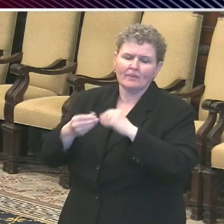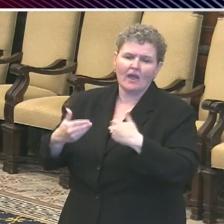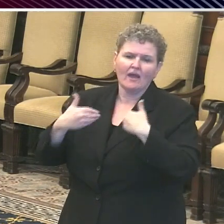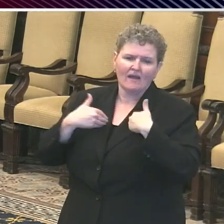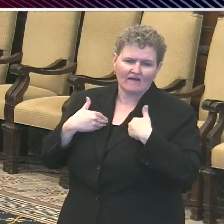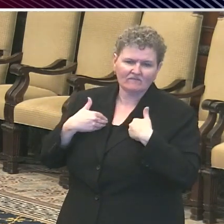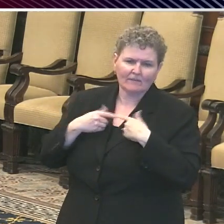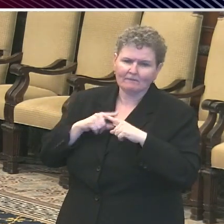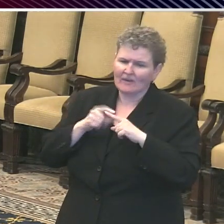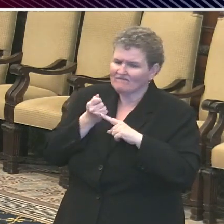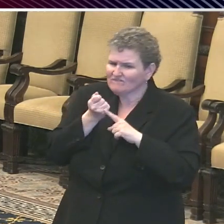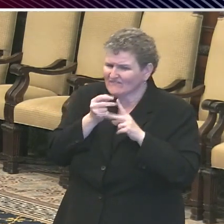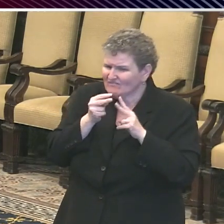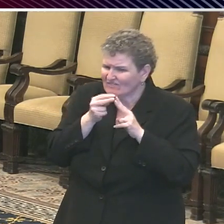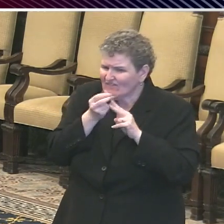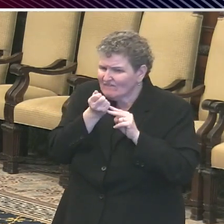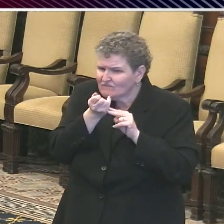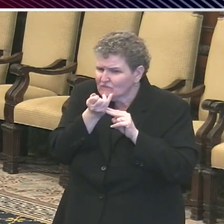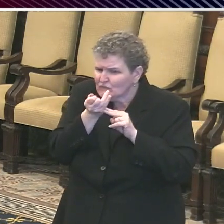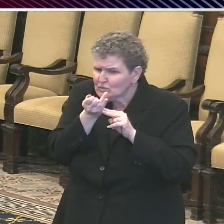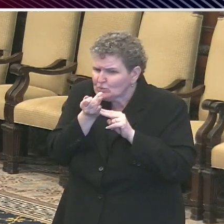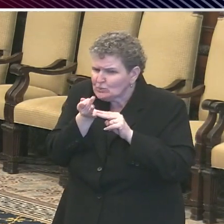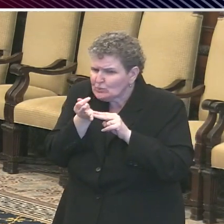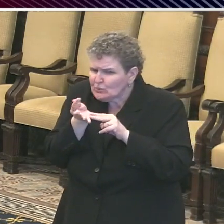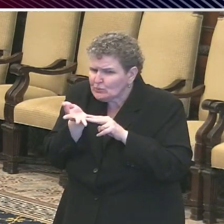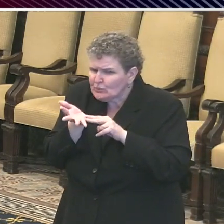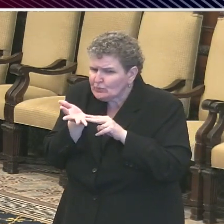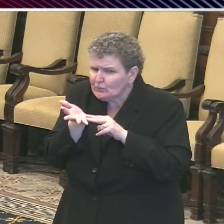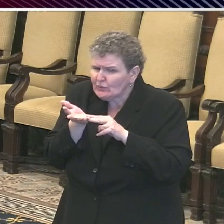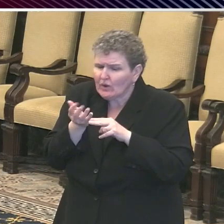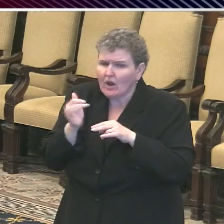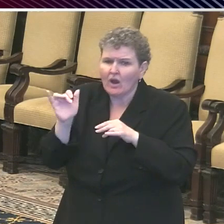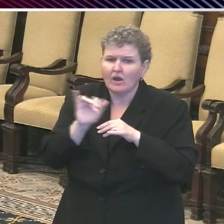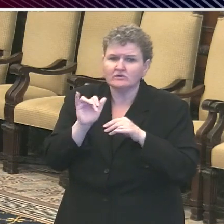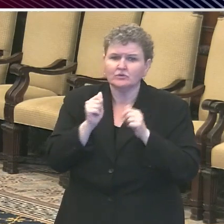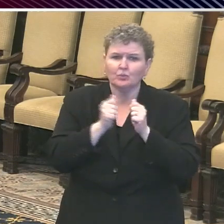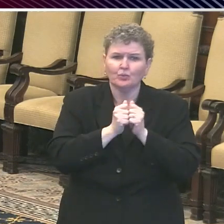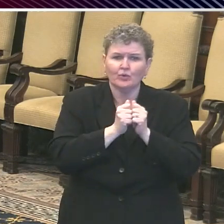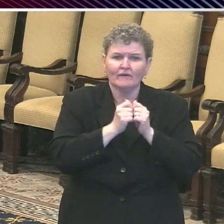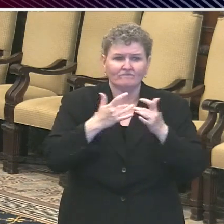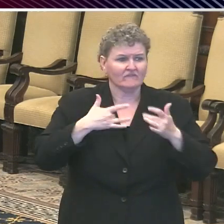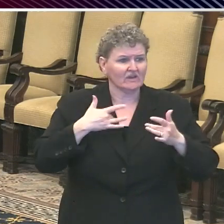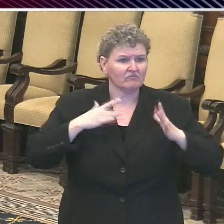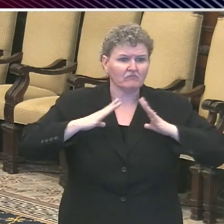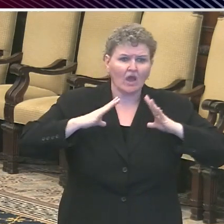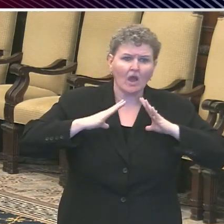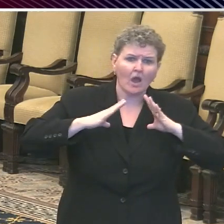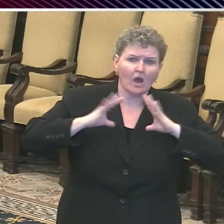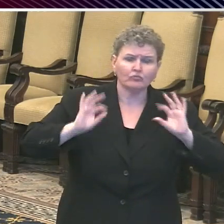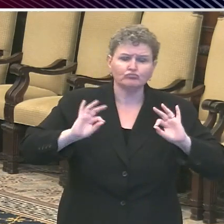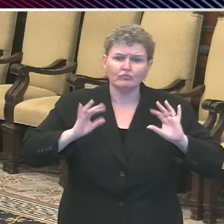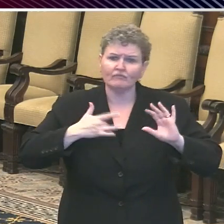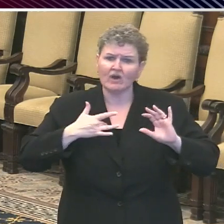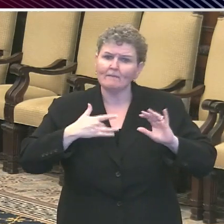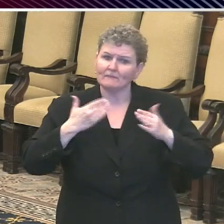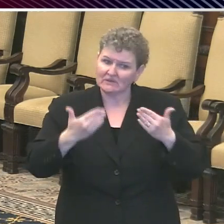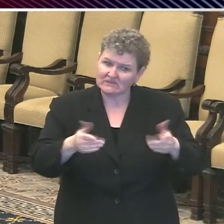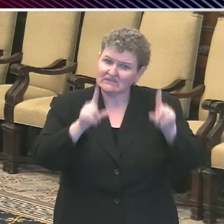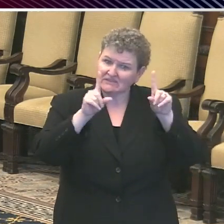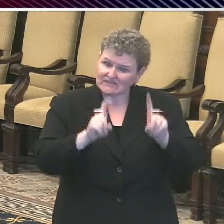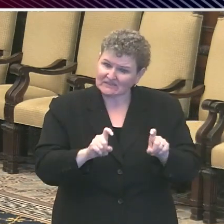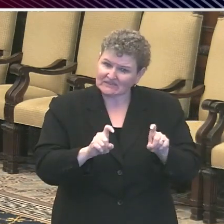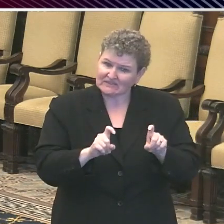cases that have turned up in the jails. We will reveal asymptomatic cases all at the same